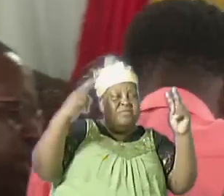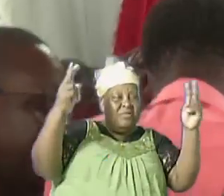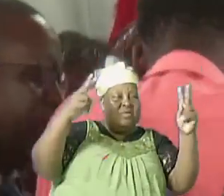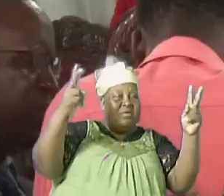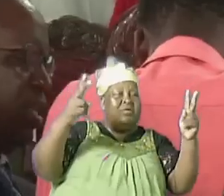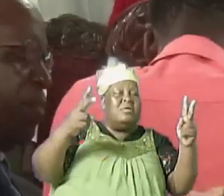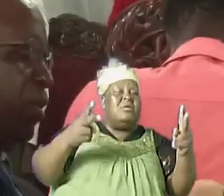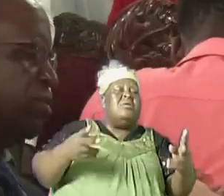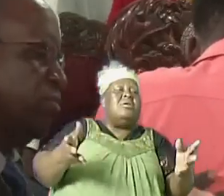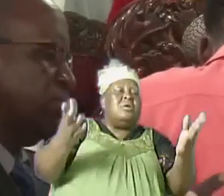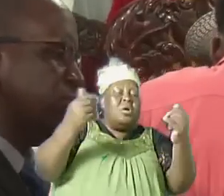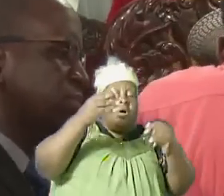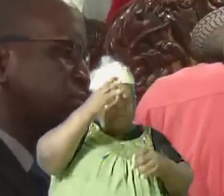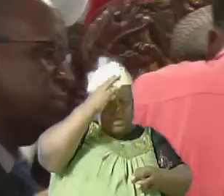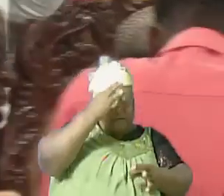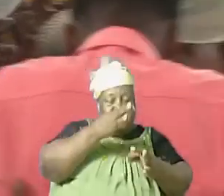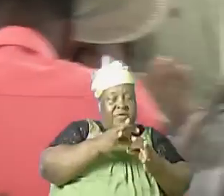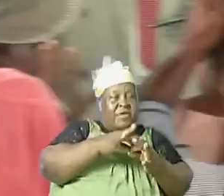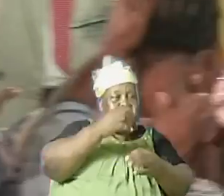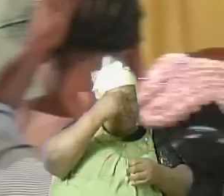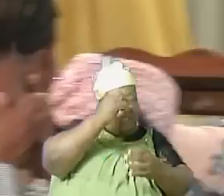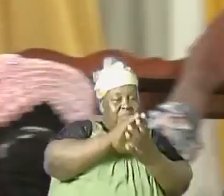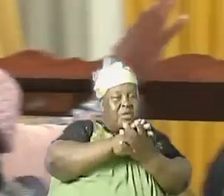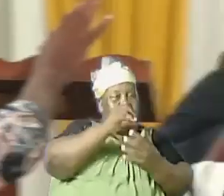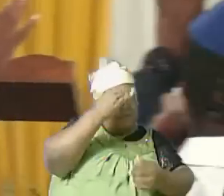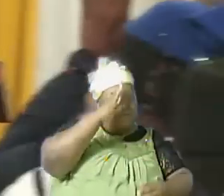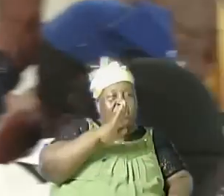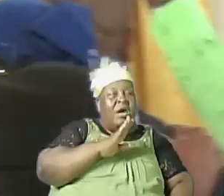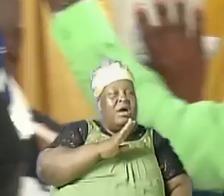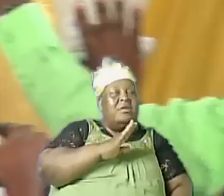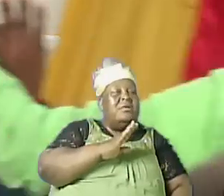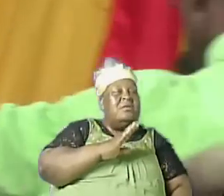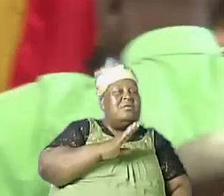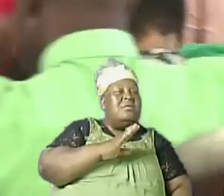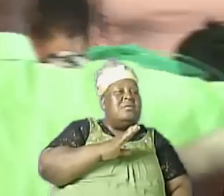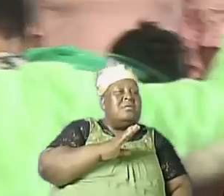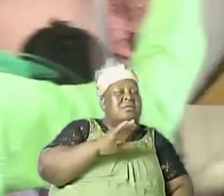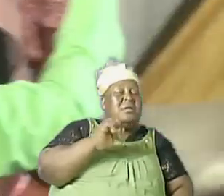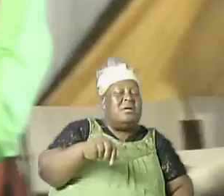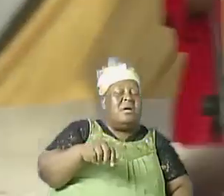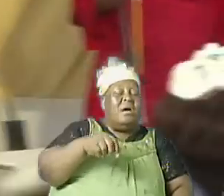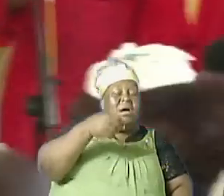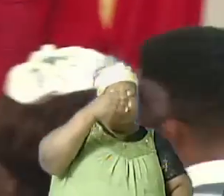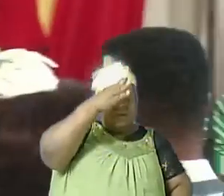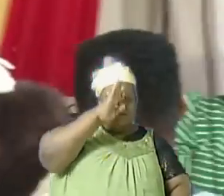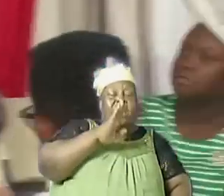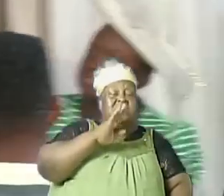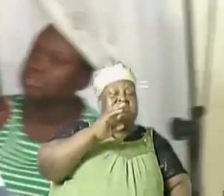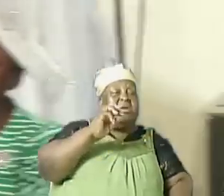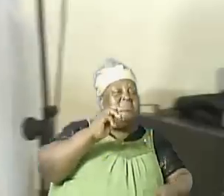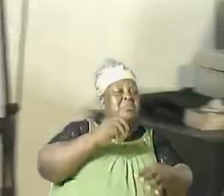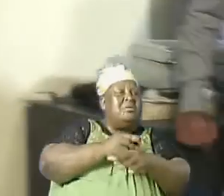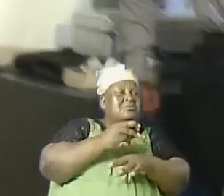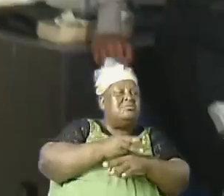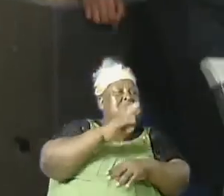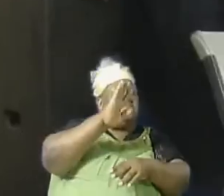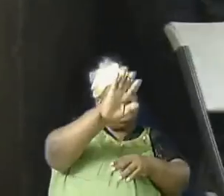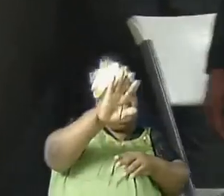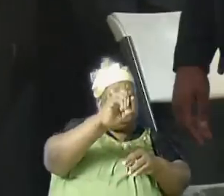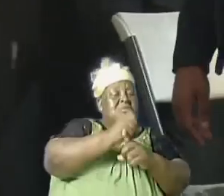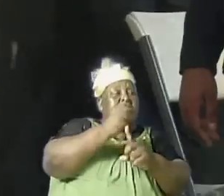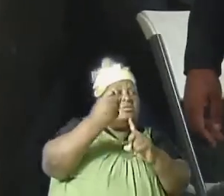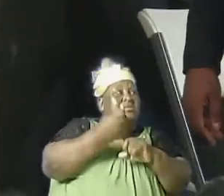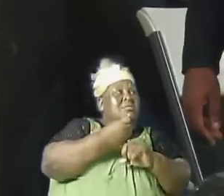are. Step out by faith and believe God that he's going to minister to your